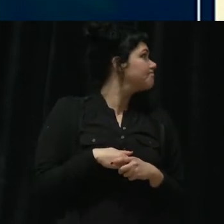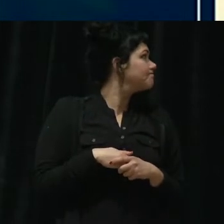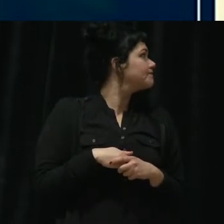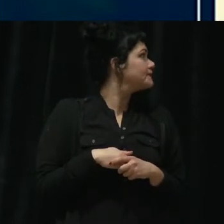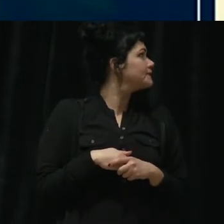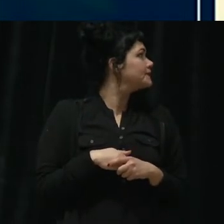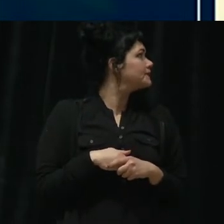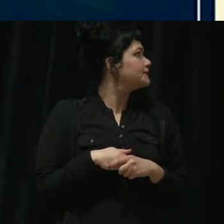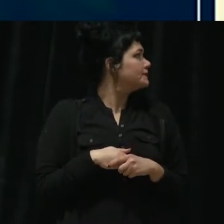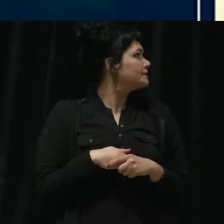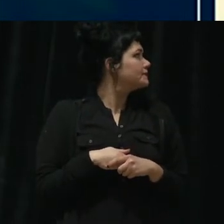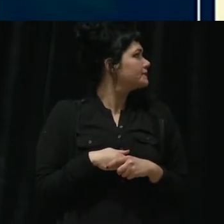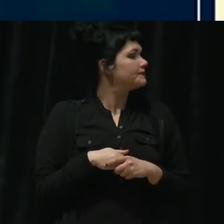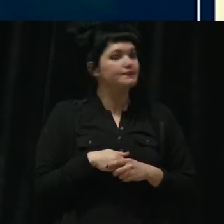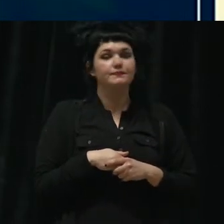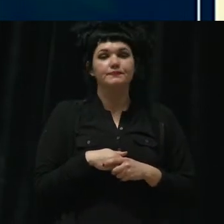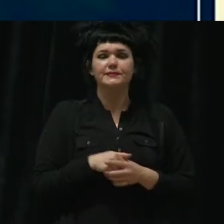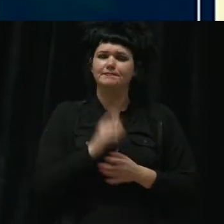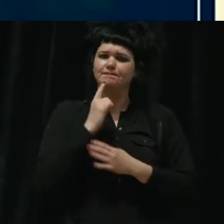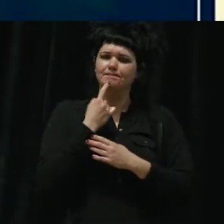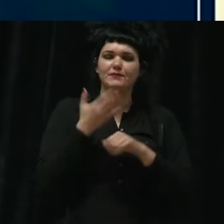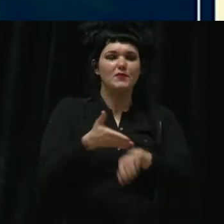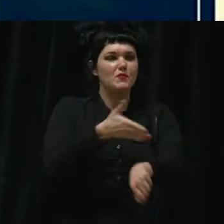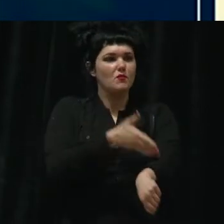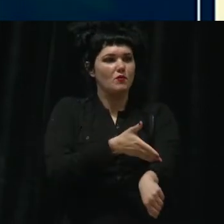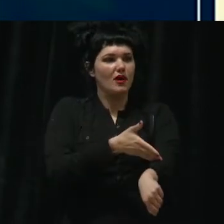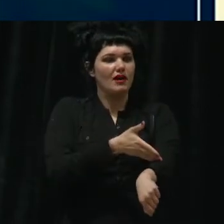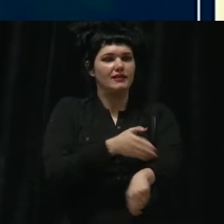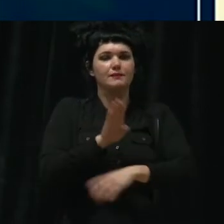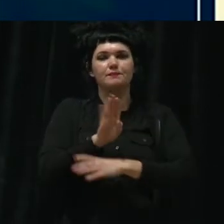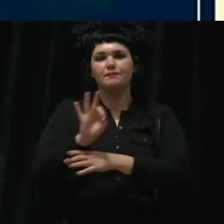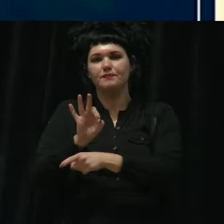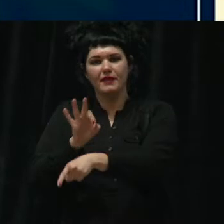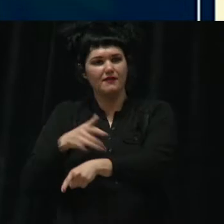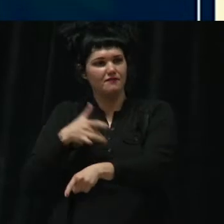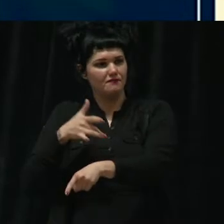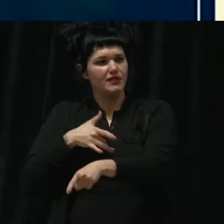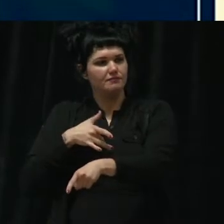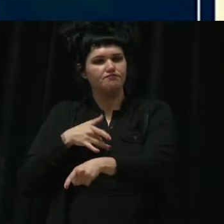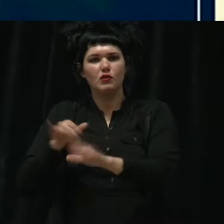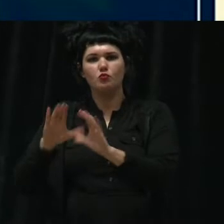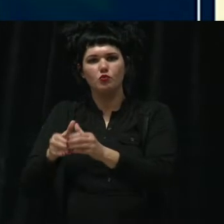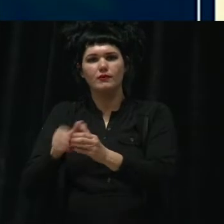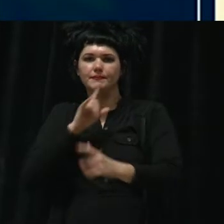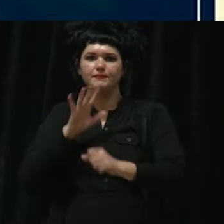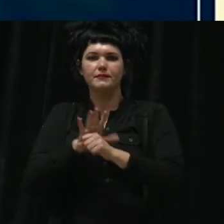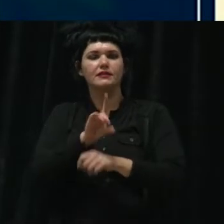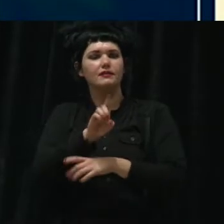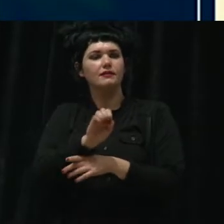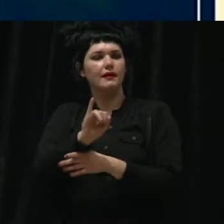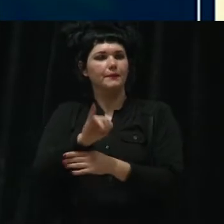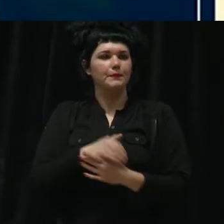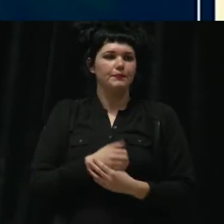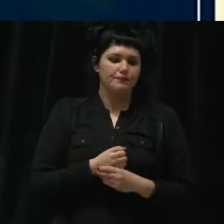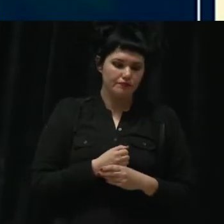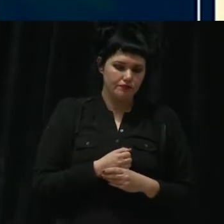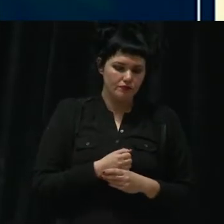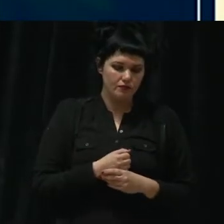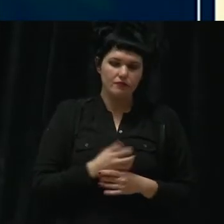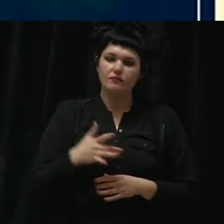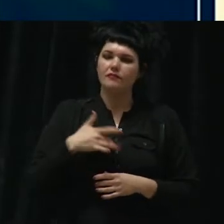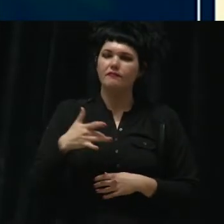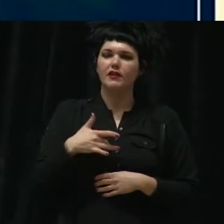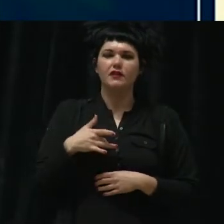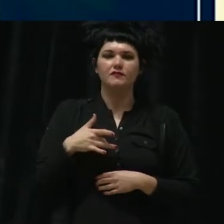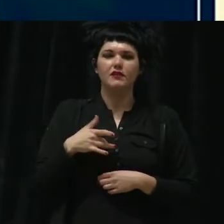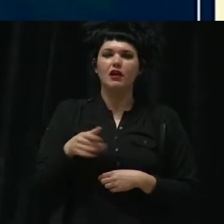So significant progress in the extent to which they think their unit is committed to DEI, the extent to which they feel that they're